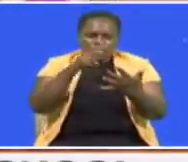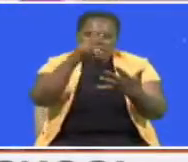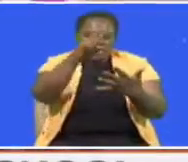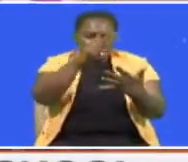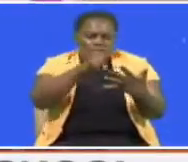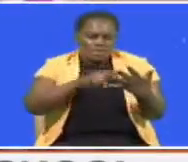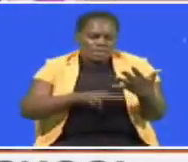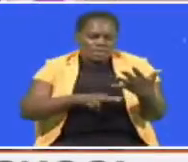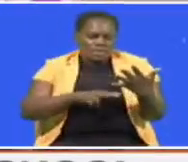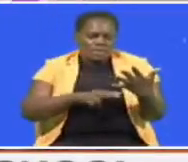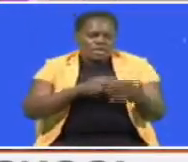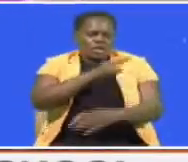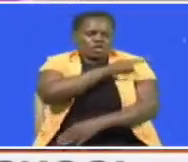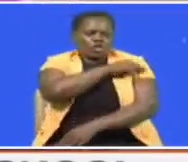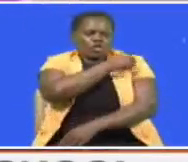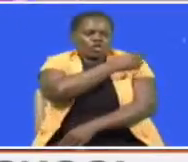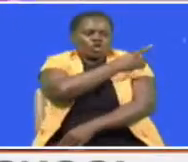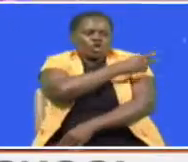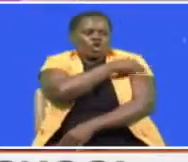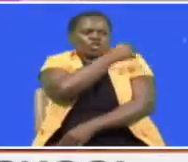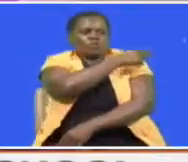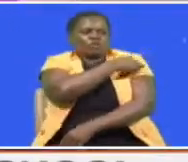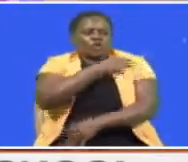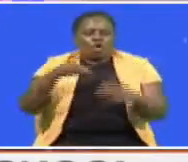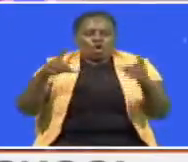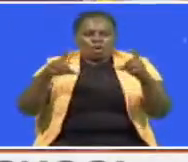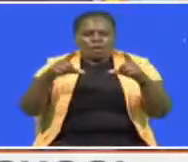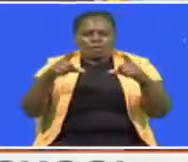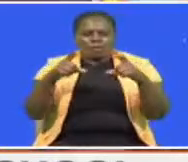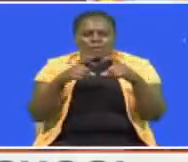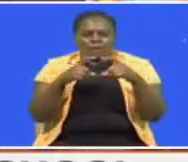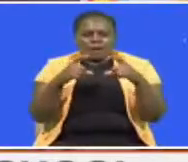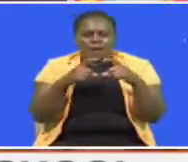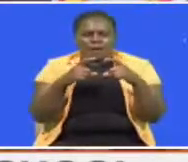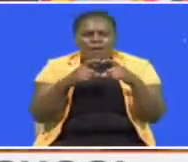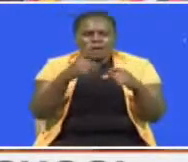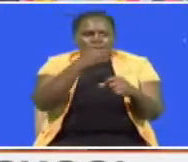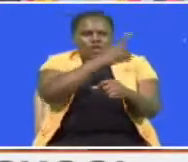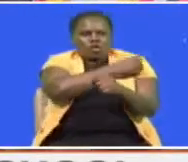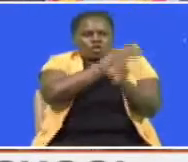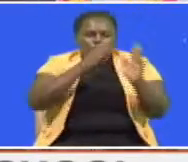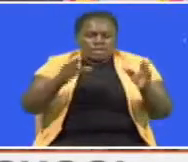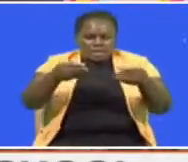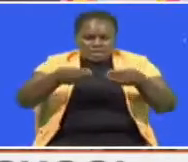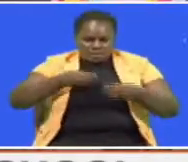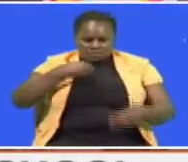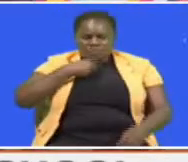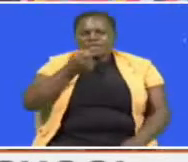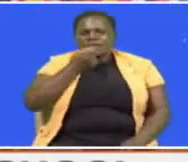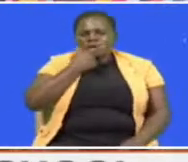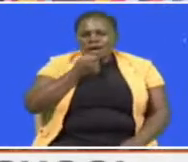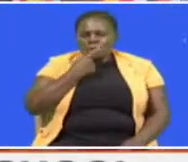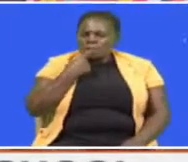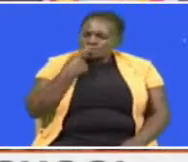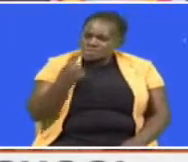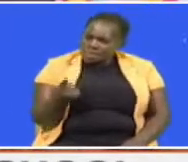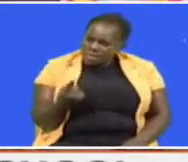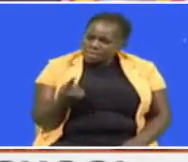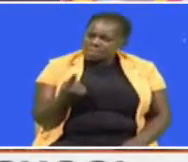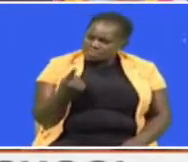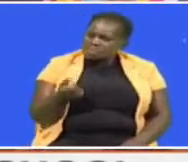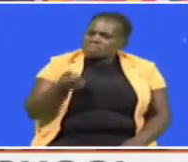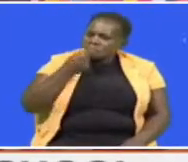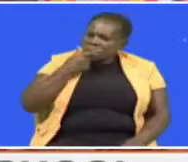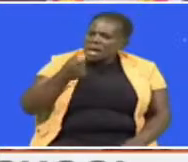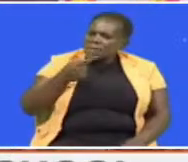their clinic cards and understanding doctors' prescriptions. Daktari kama mepatini dawa, anasema